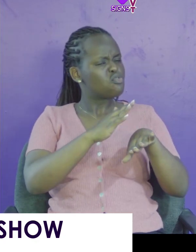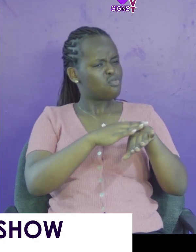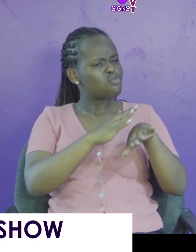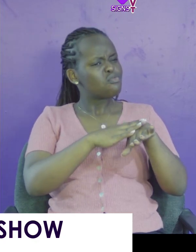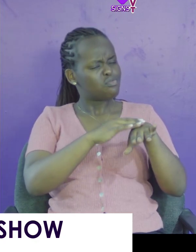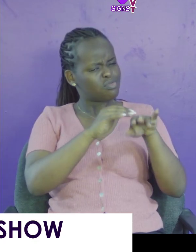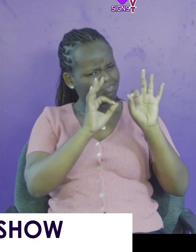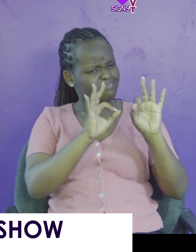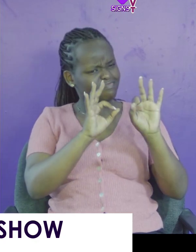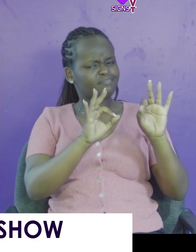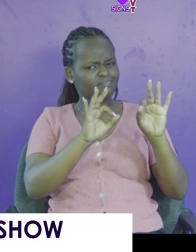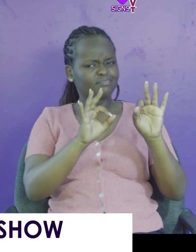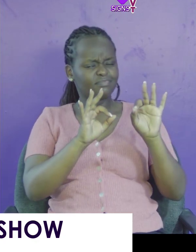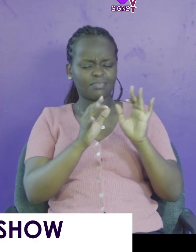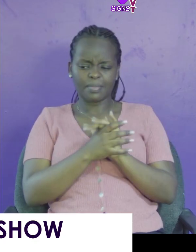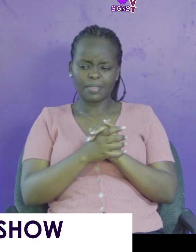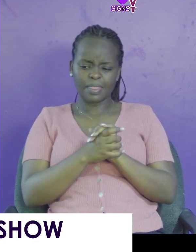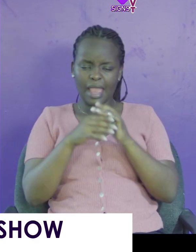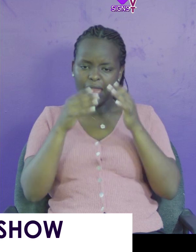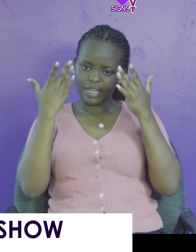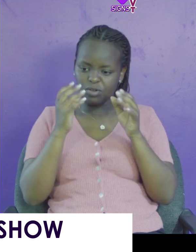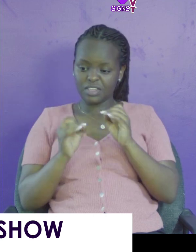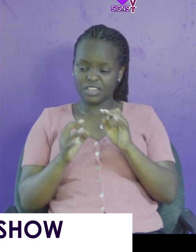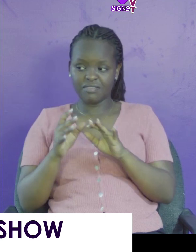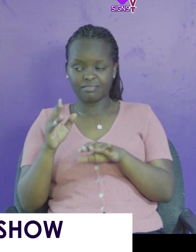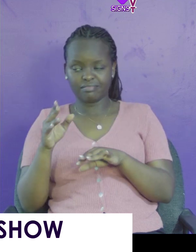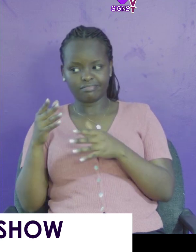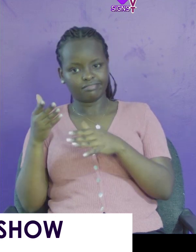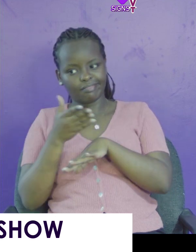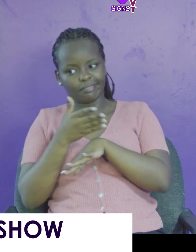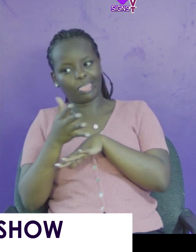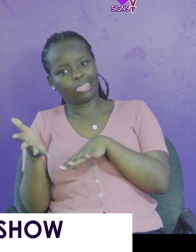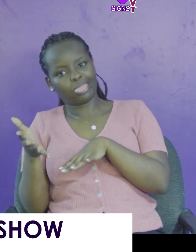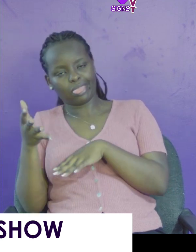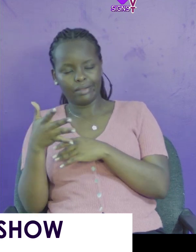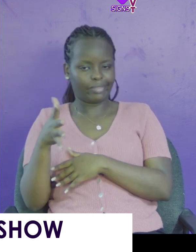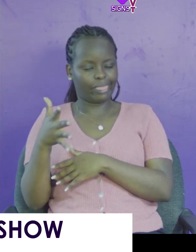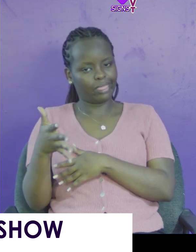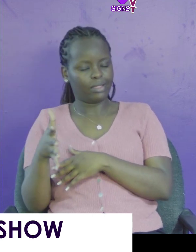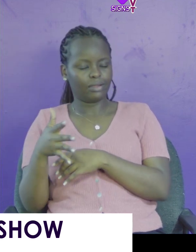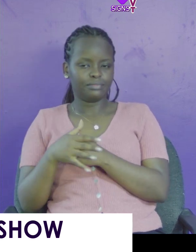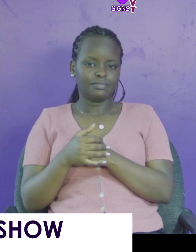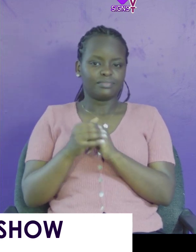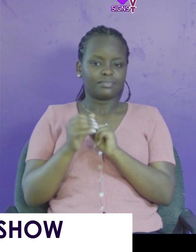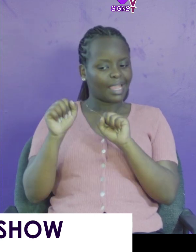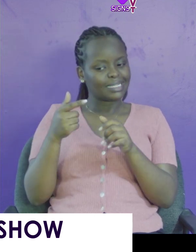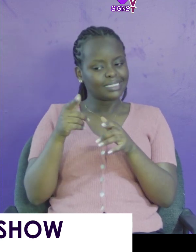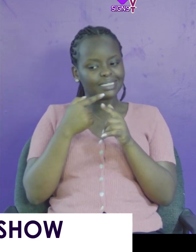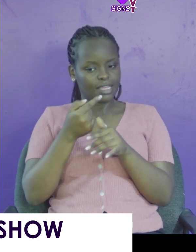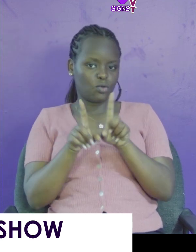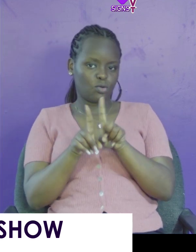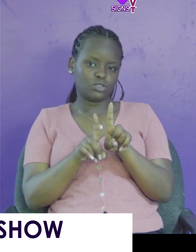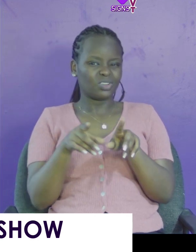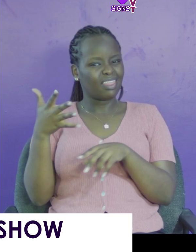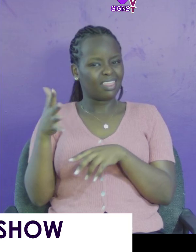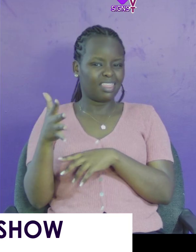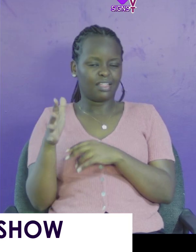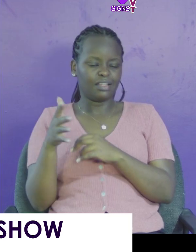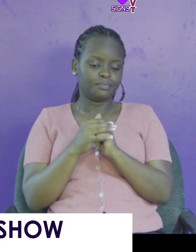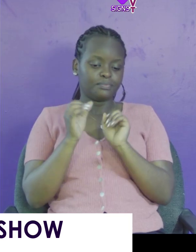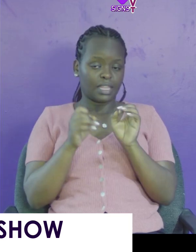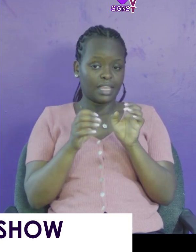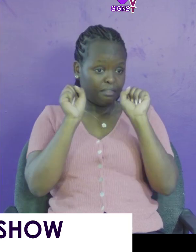I hope no one writes nonsense, but you can write it. Just in case you do not agree, you can also say nonsense. If you agree, you can say